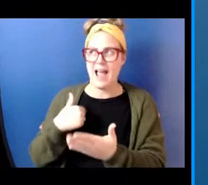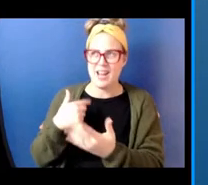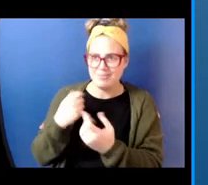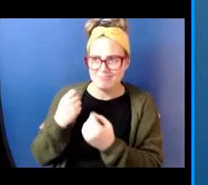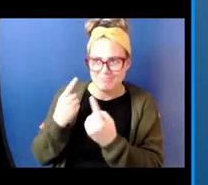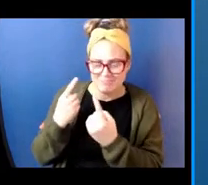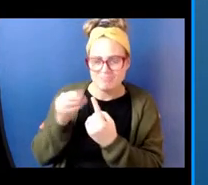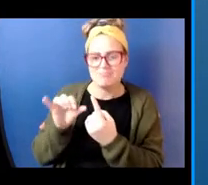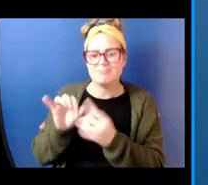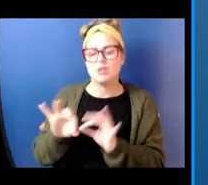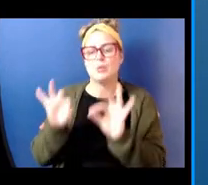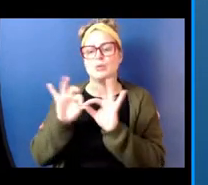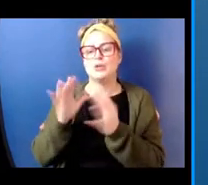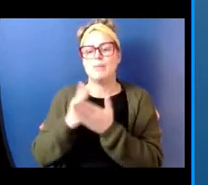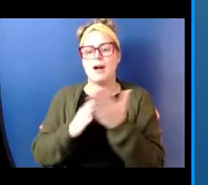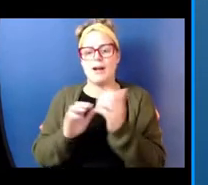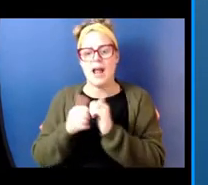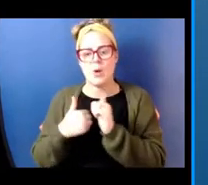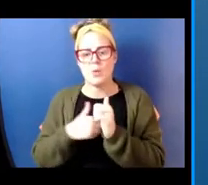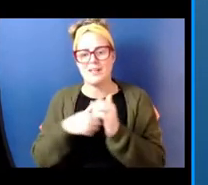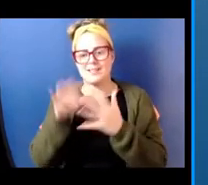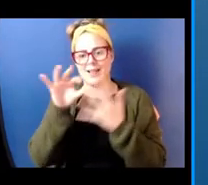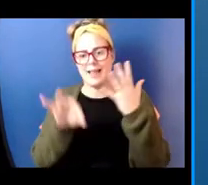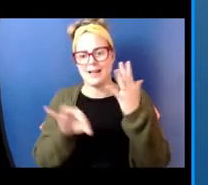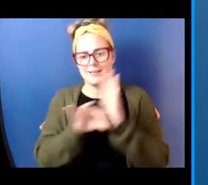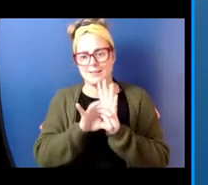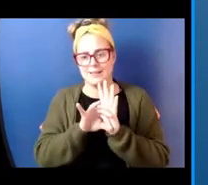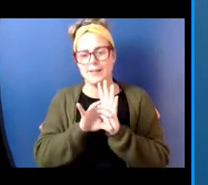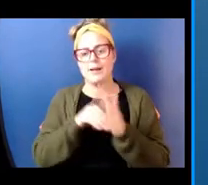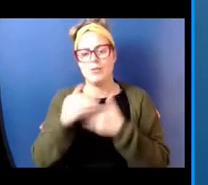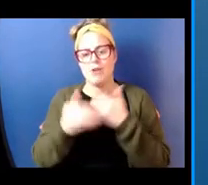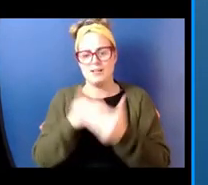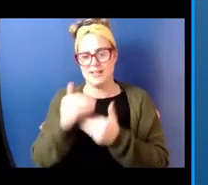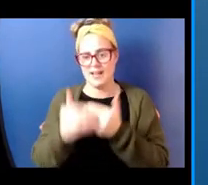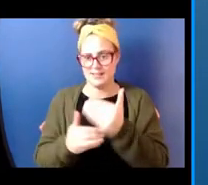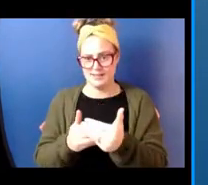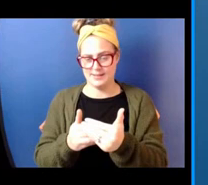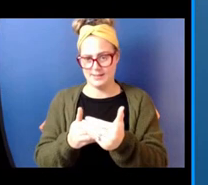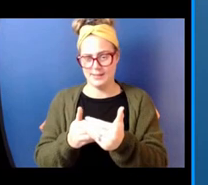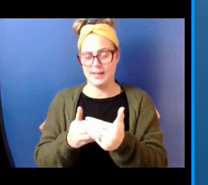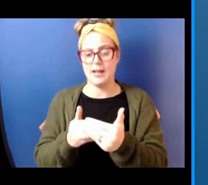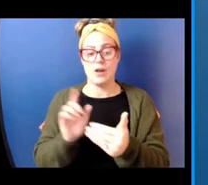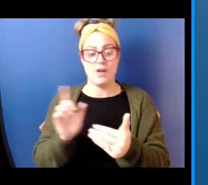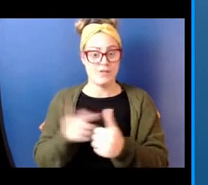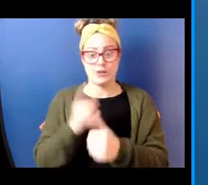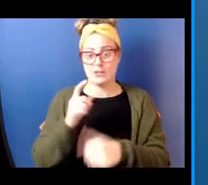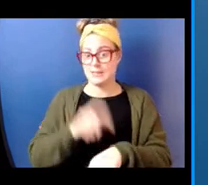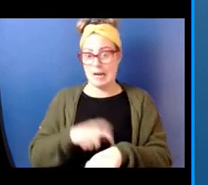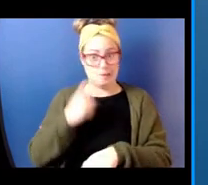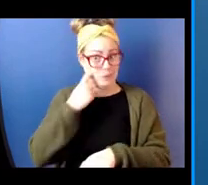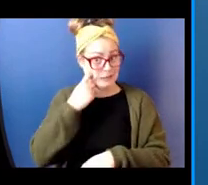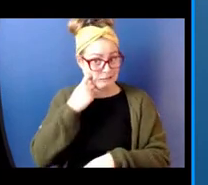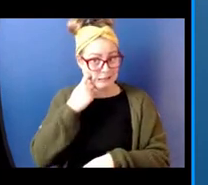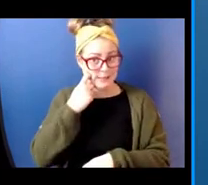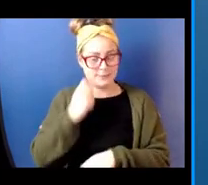how we did the selection process Iowa for the first time just recently uh